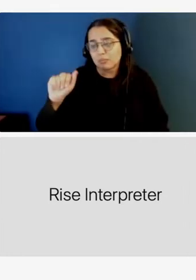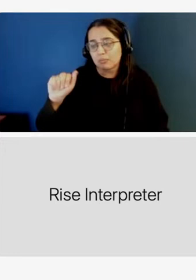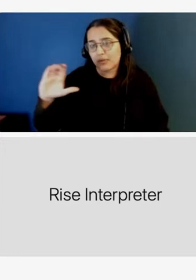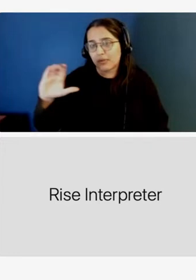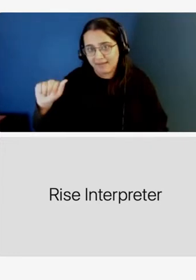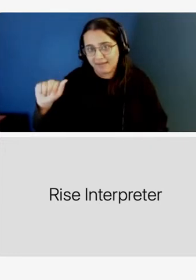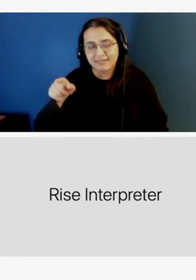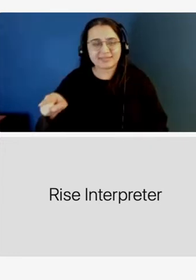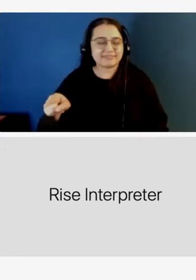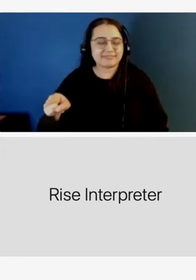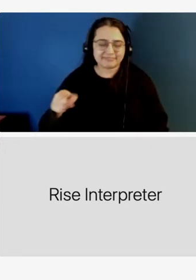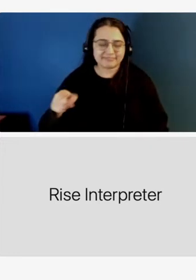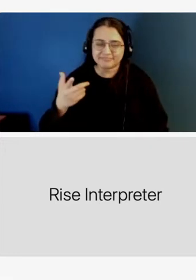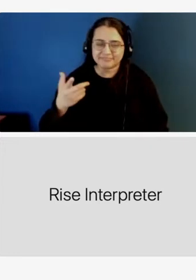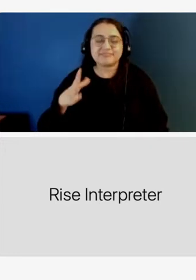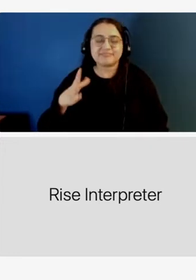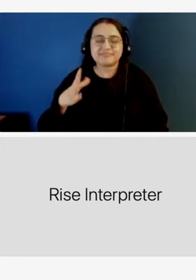Scribner.